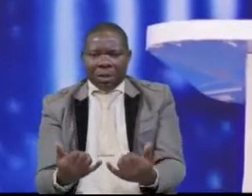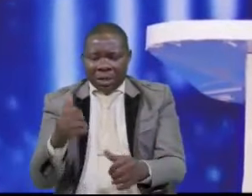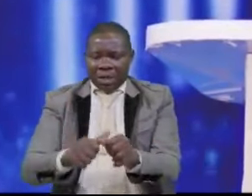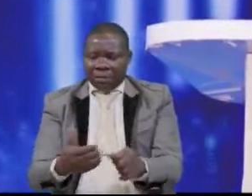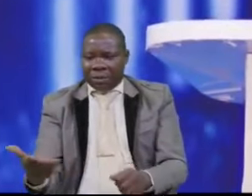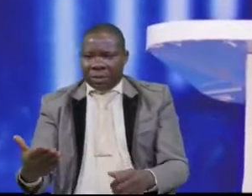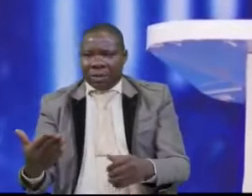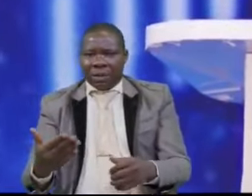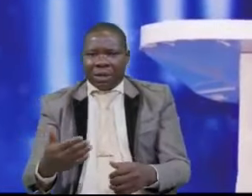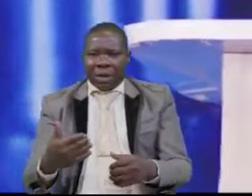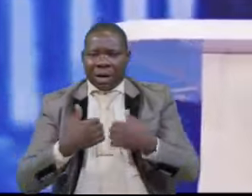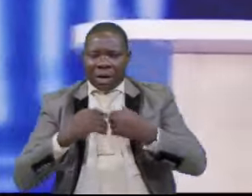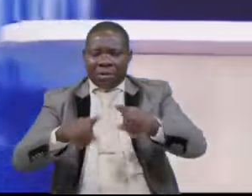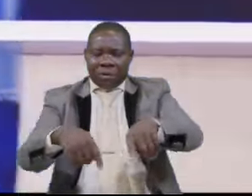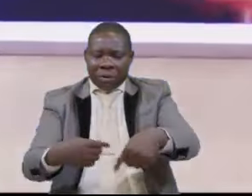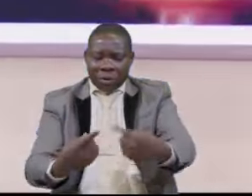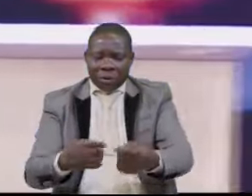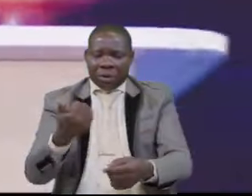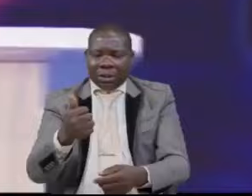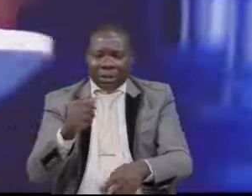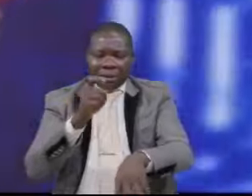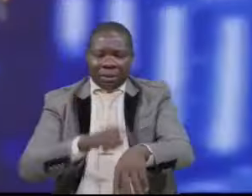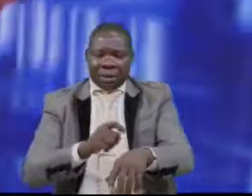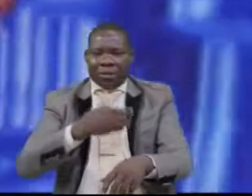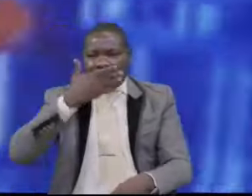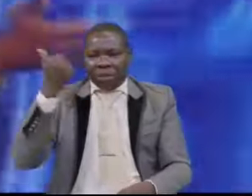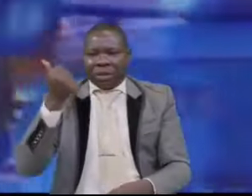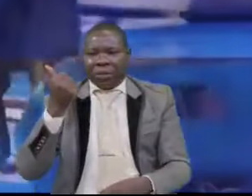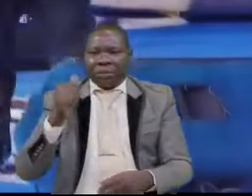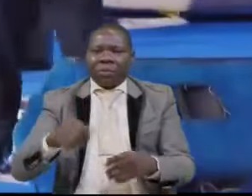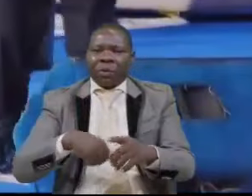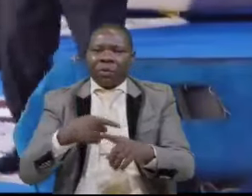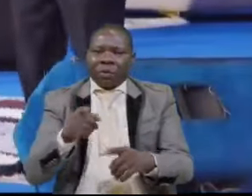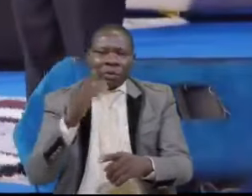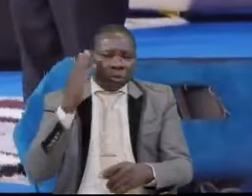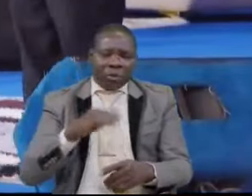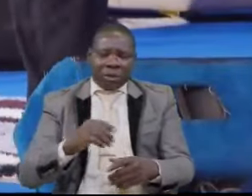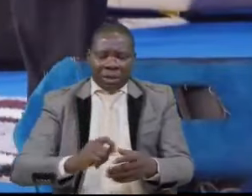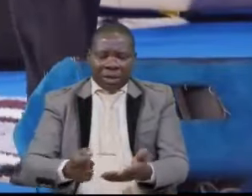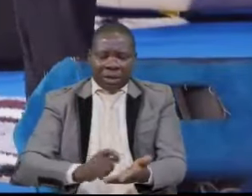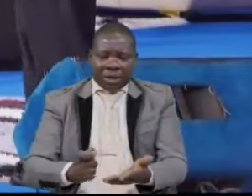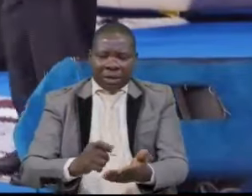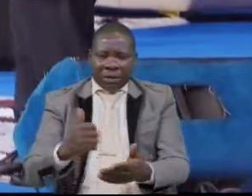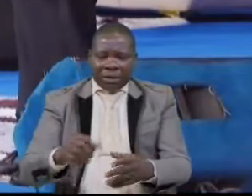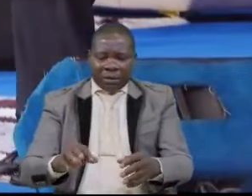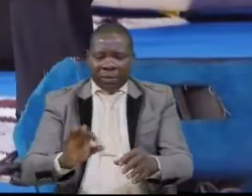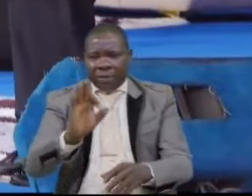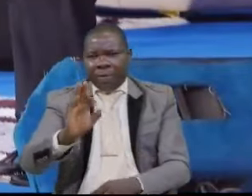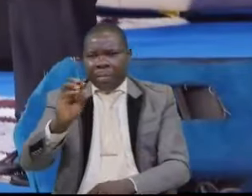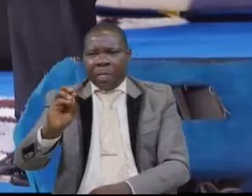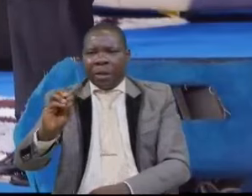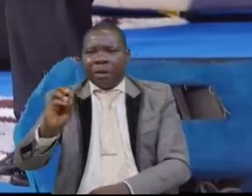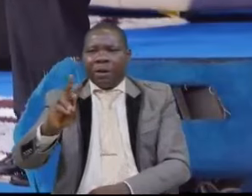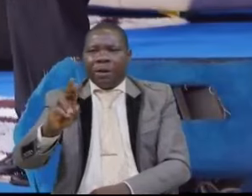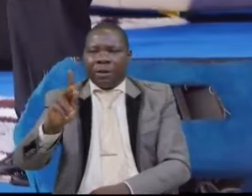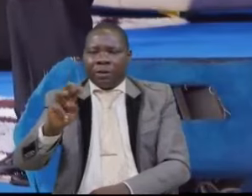gone 10 times better. When you are going to fill a form, you don't have a hard copy now. The thing is there, you fill